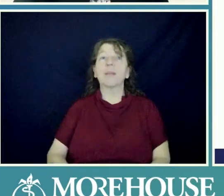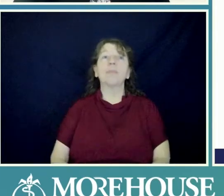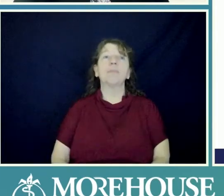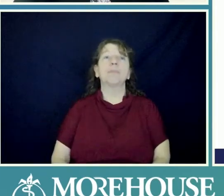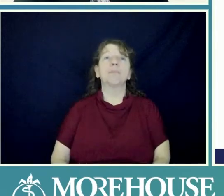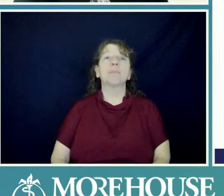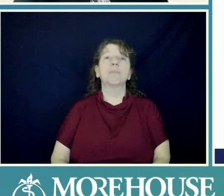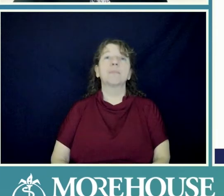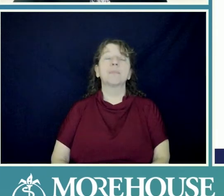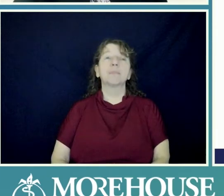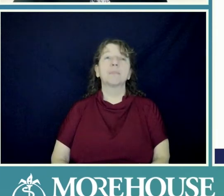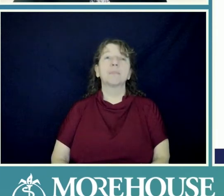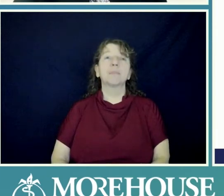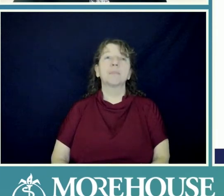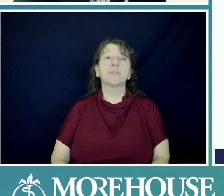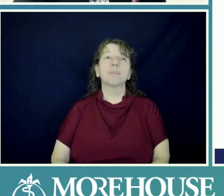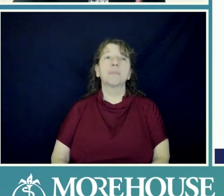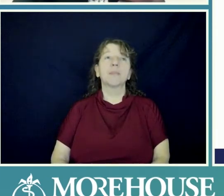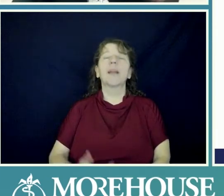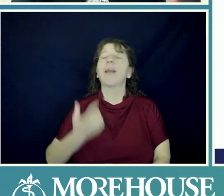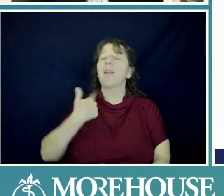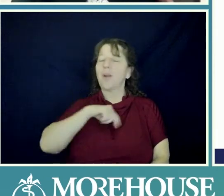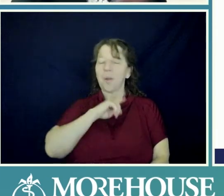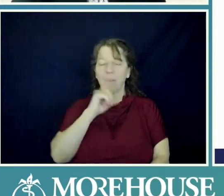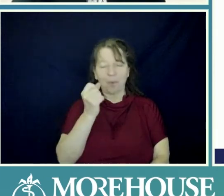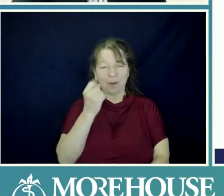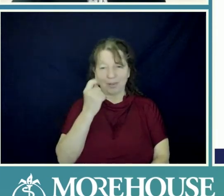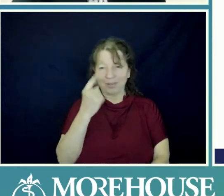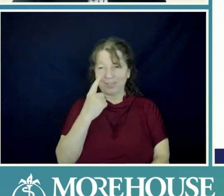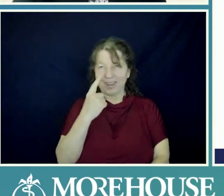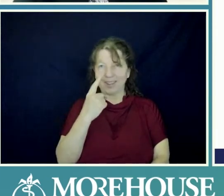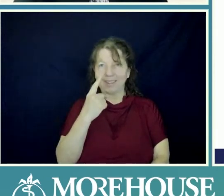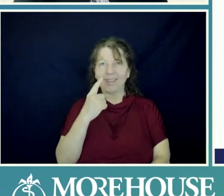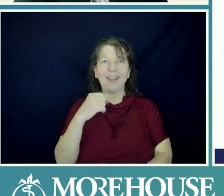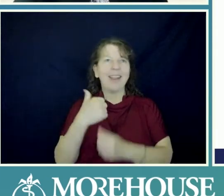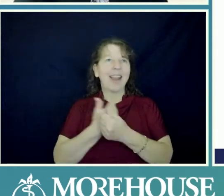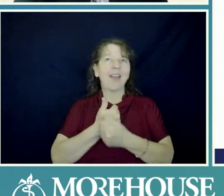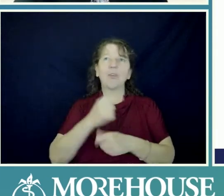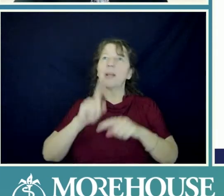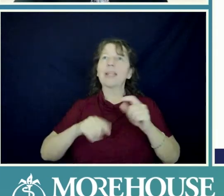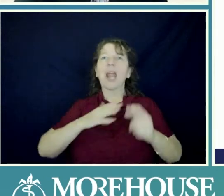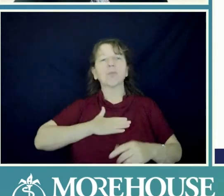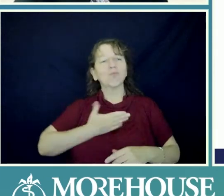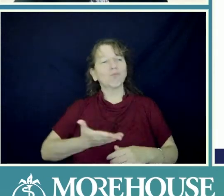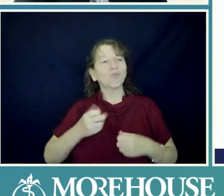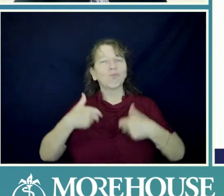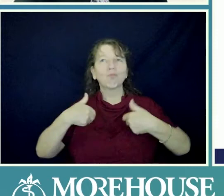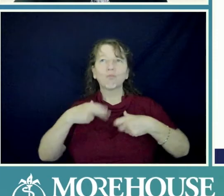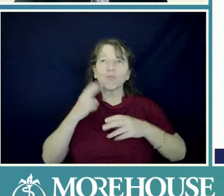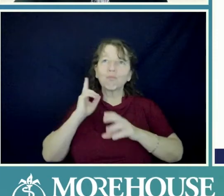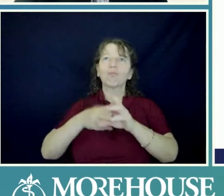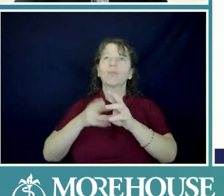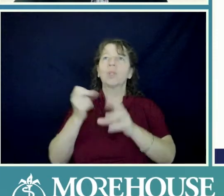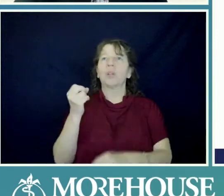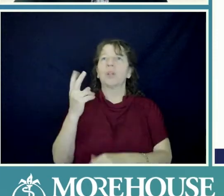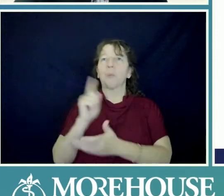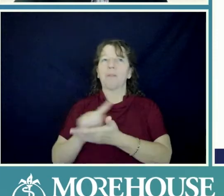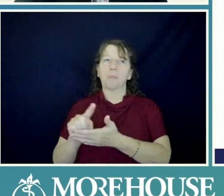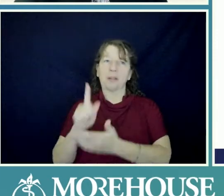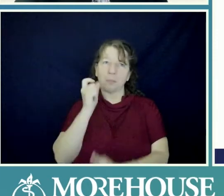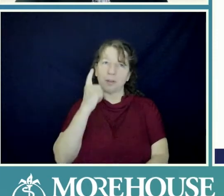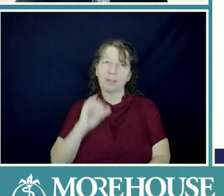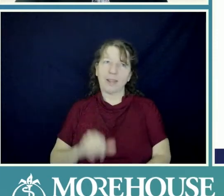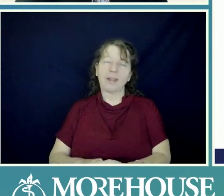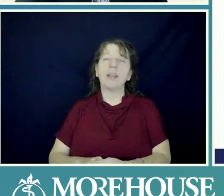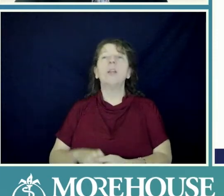Now, we understand that everyone does not have 12 weeks to dedicate to a course, so we also offer